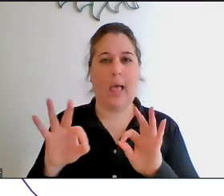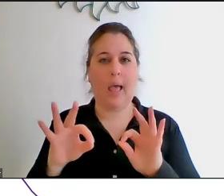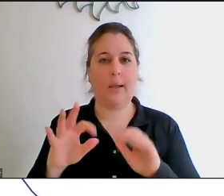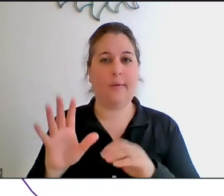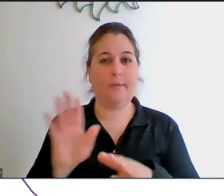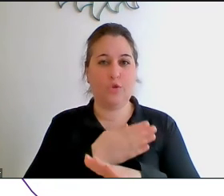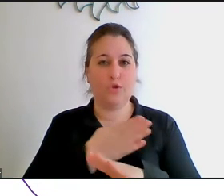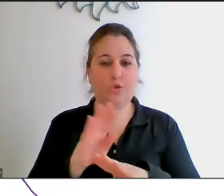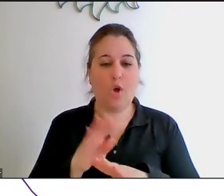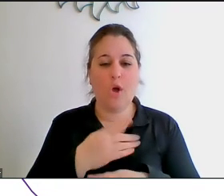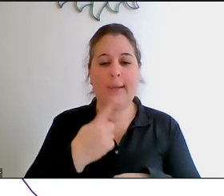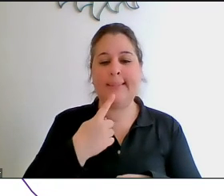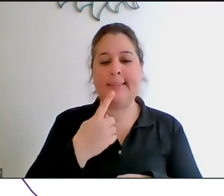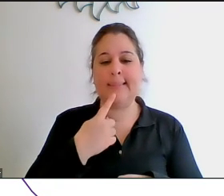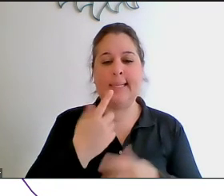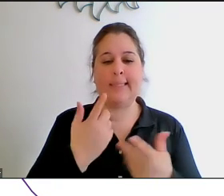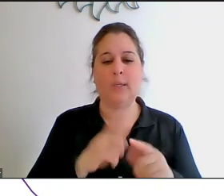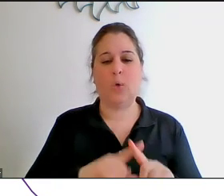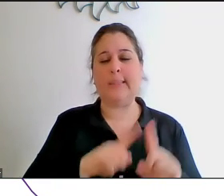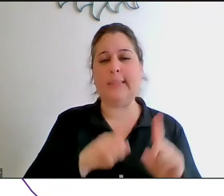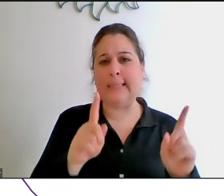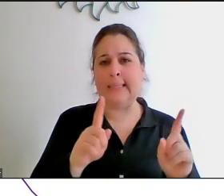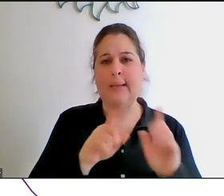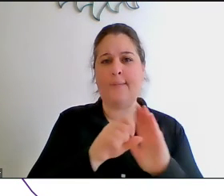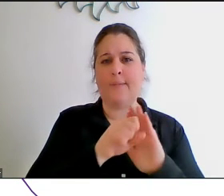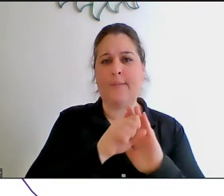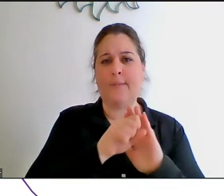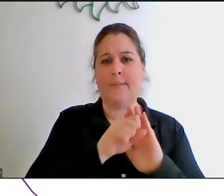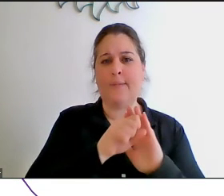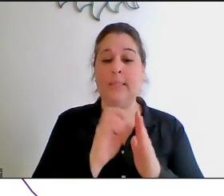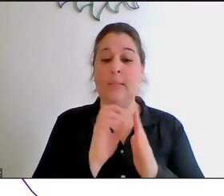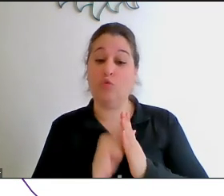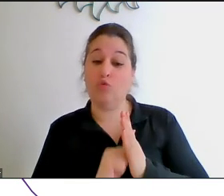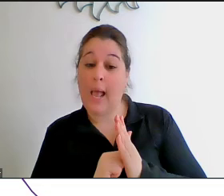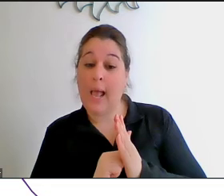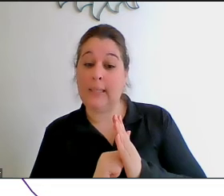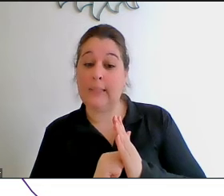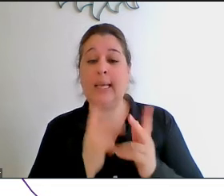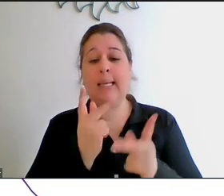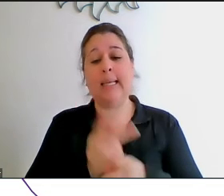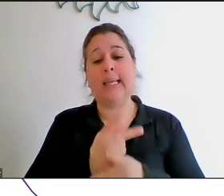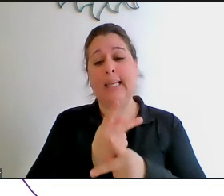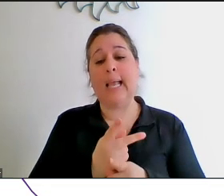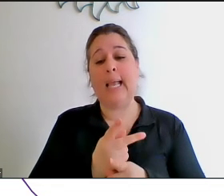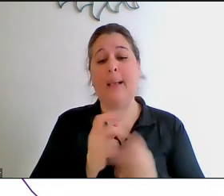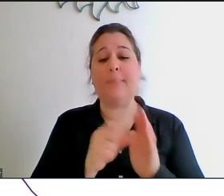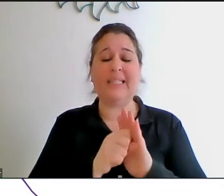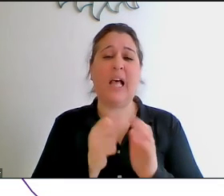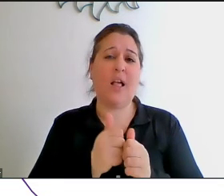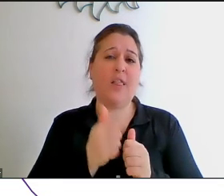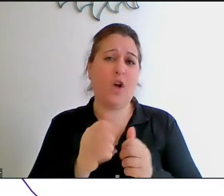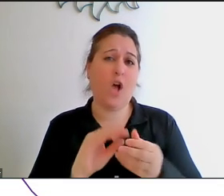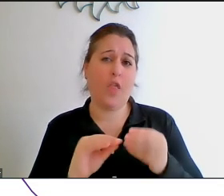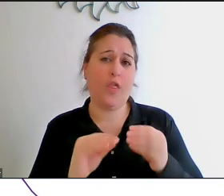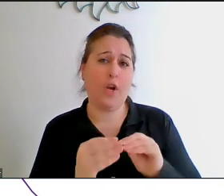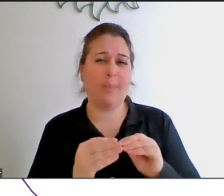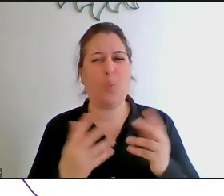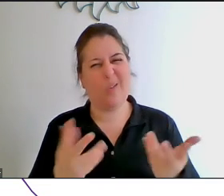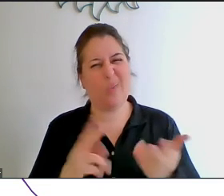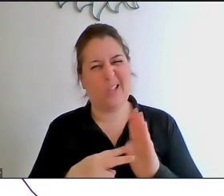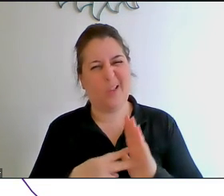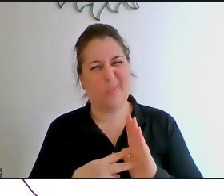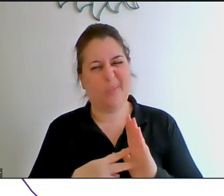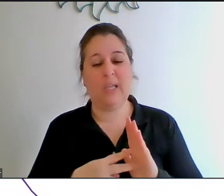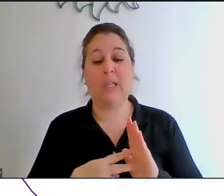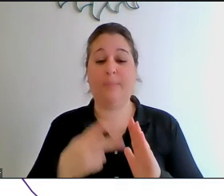that means is if I have -5 plus 2, let's look to see what it has for a jar. So 1, 2, 3, 4,